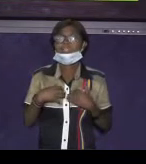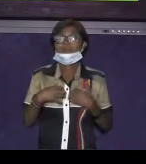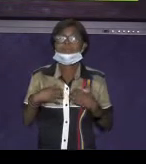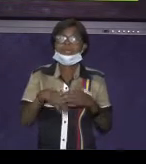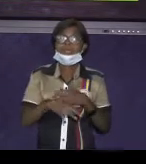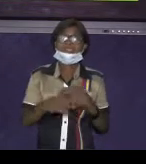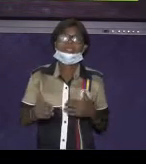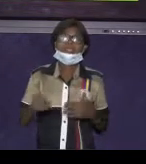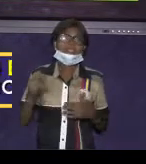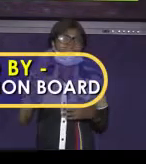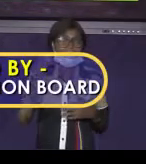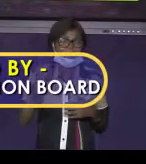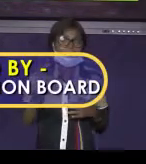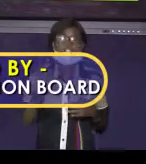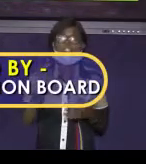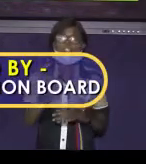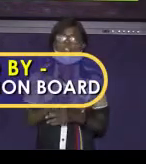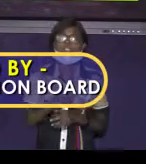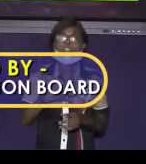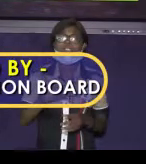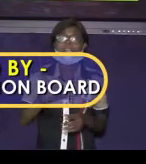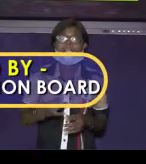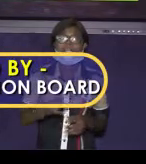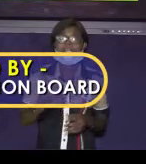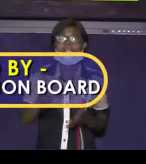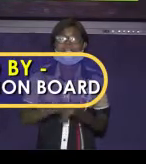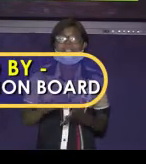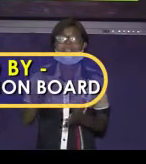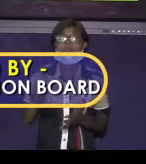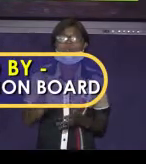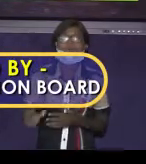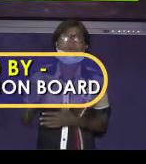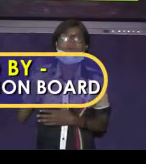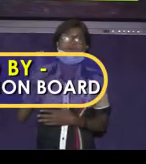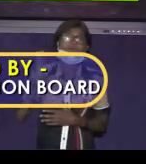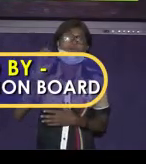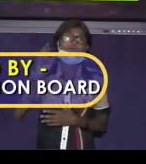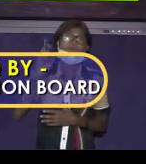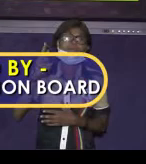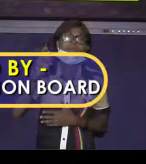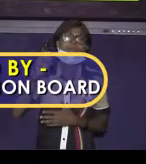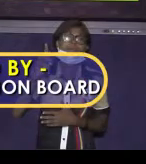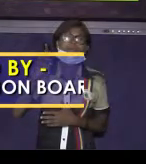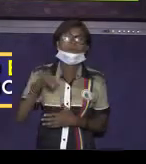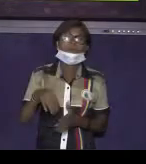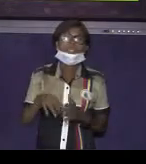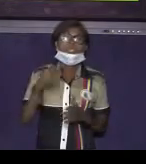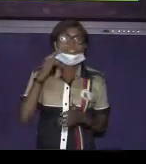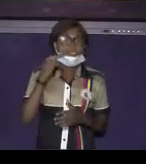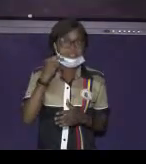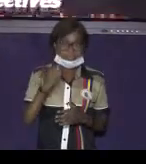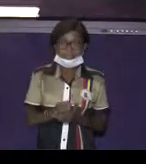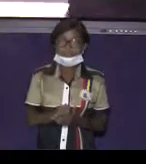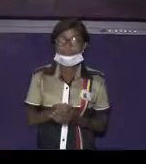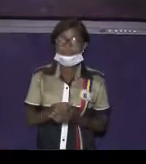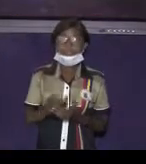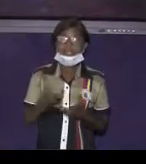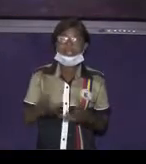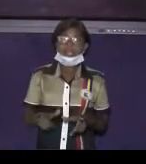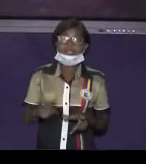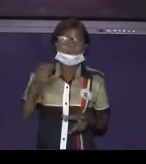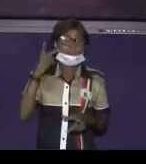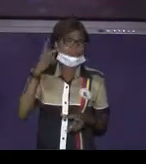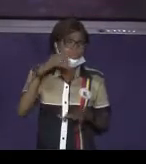of crops in Nigeria, we also have distribution of animals in Nigeria. So let's look at the